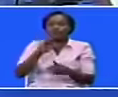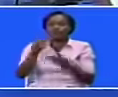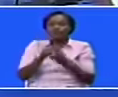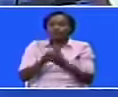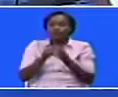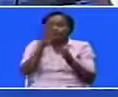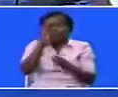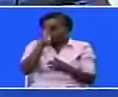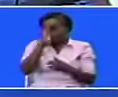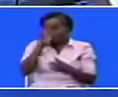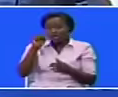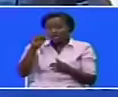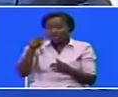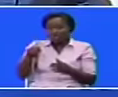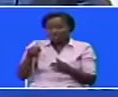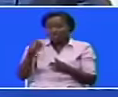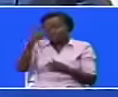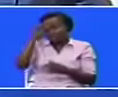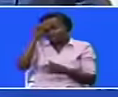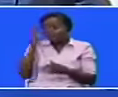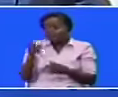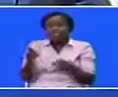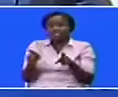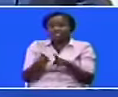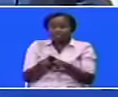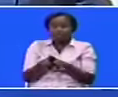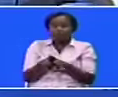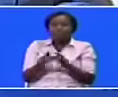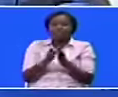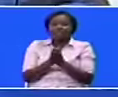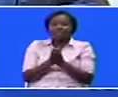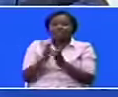Also, Bungoma Governor Kenneth Lusaka is here with his entire cabinet